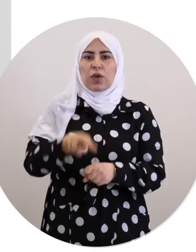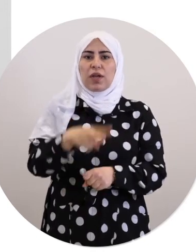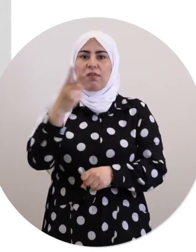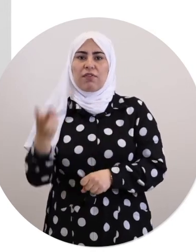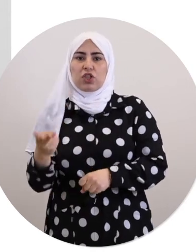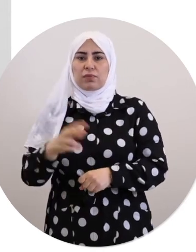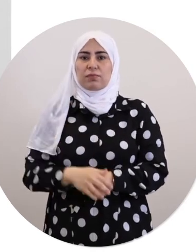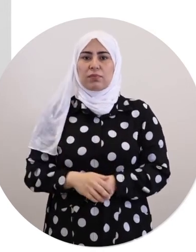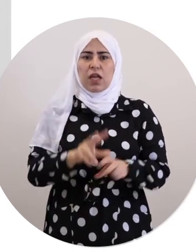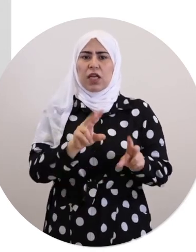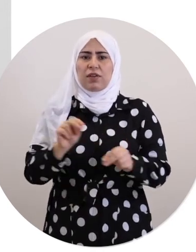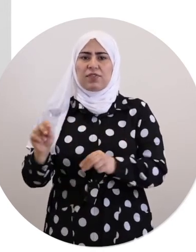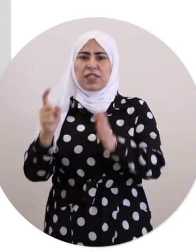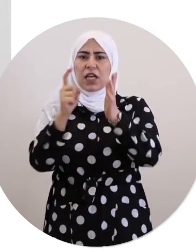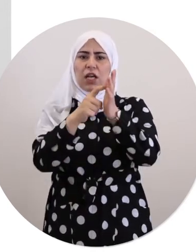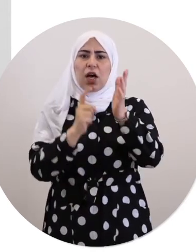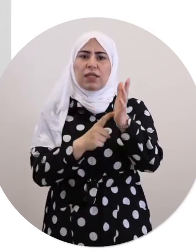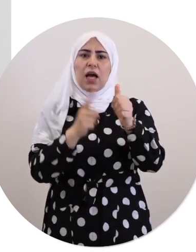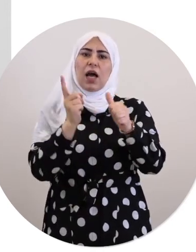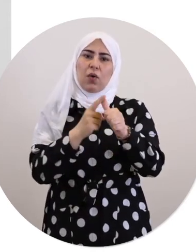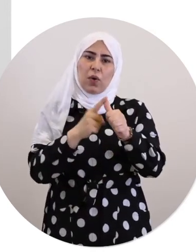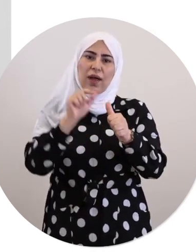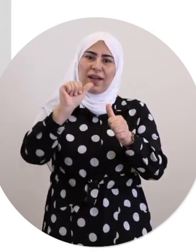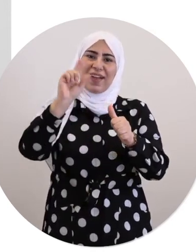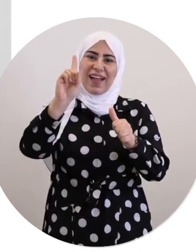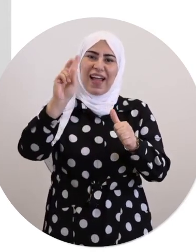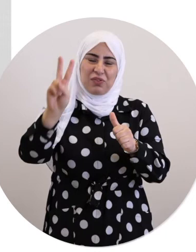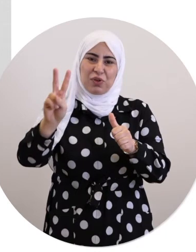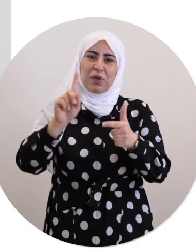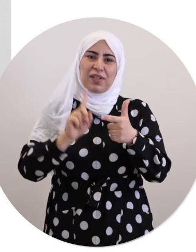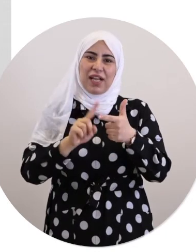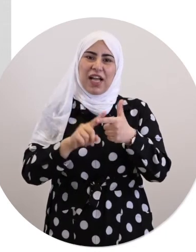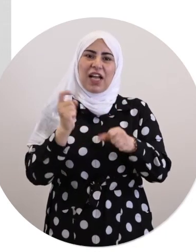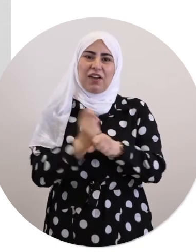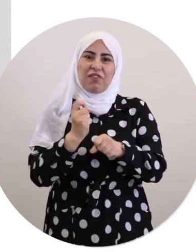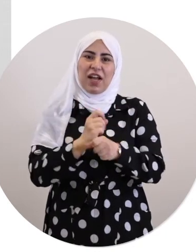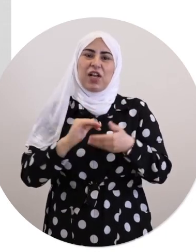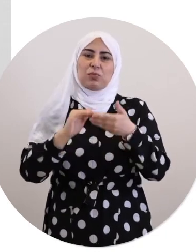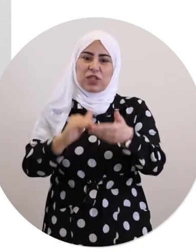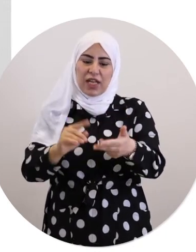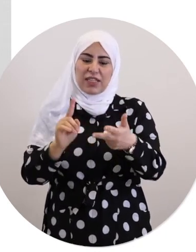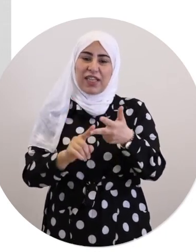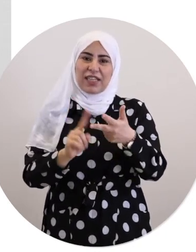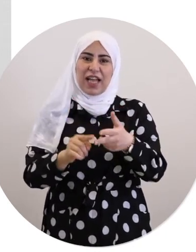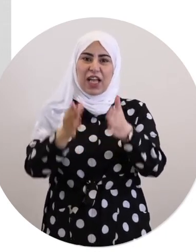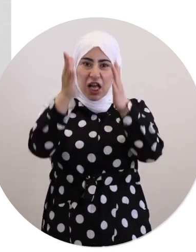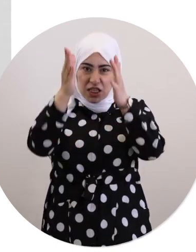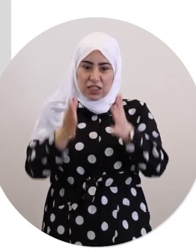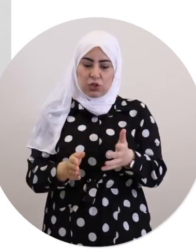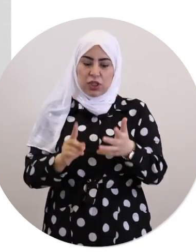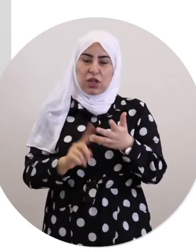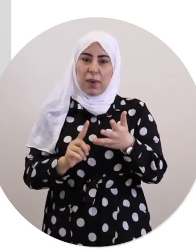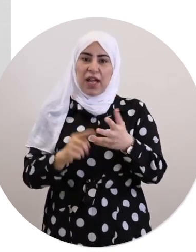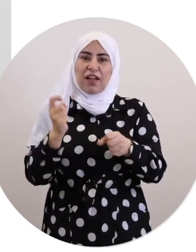by using the equation that you all by now must have memorized. So rarely, what? We're going